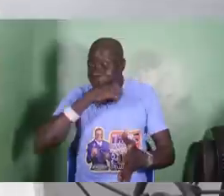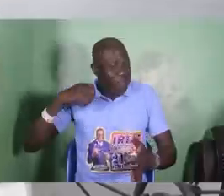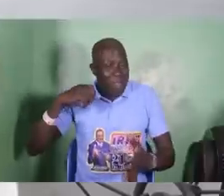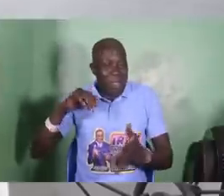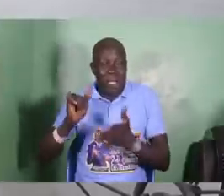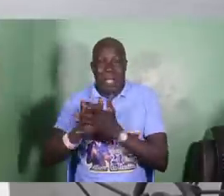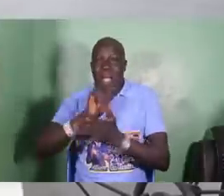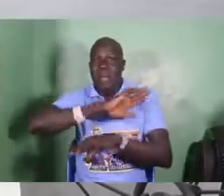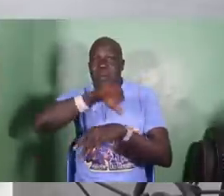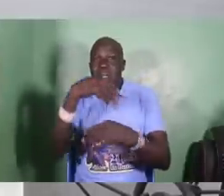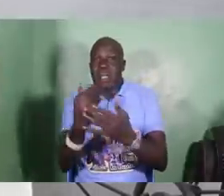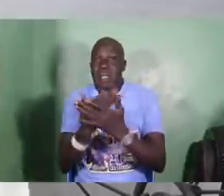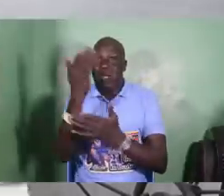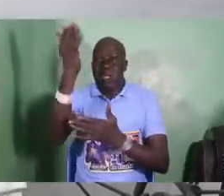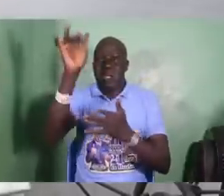desert.